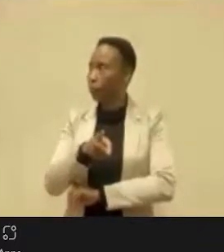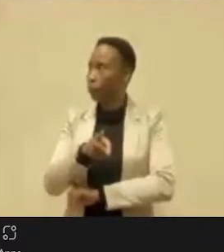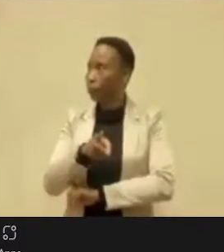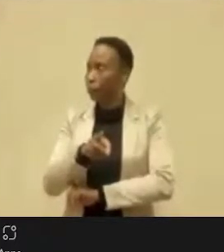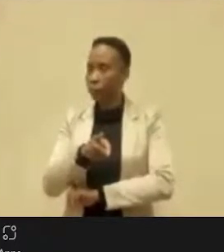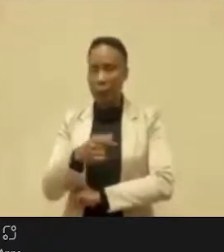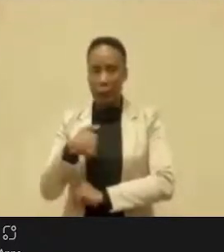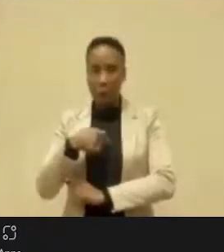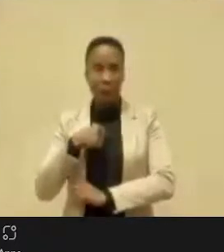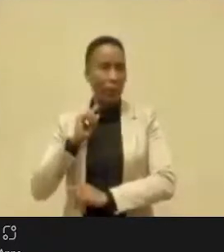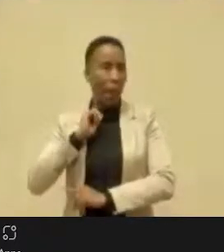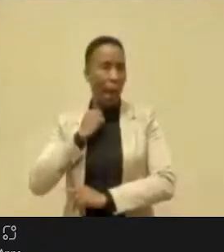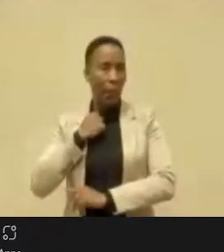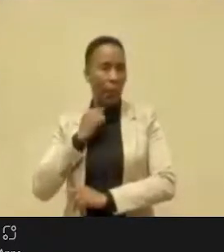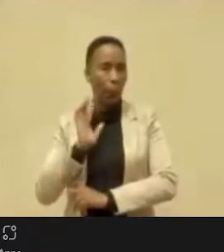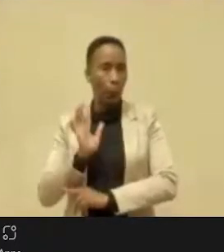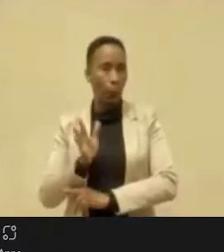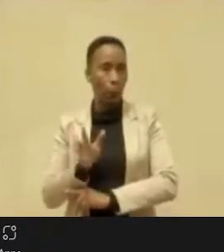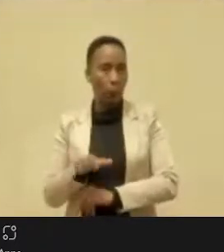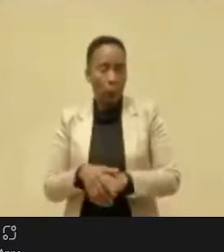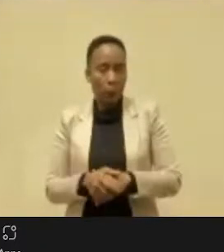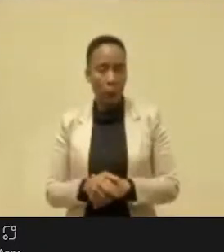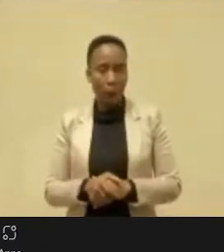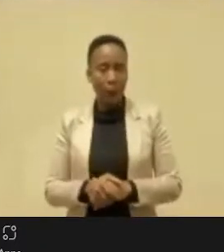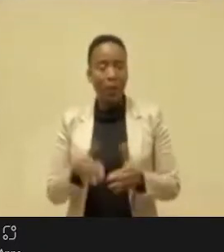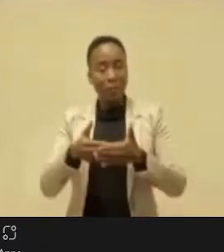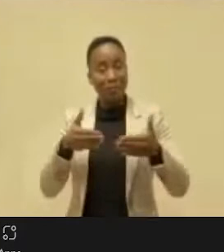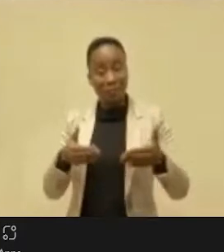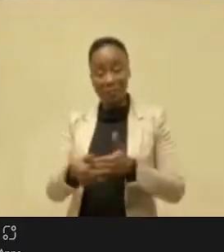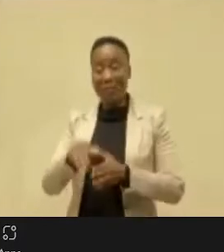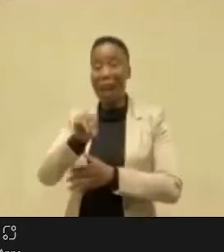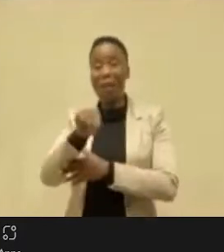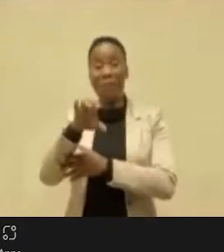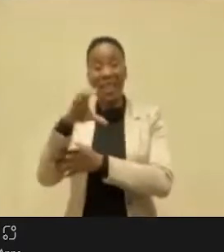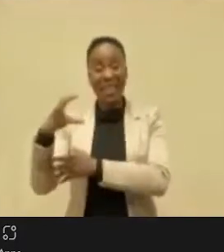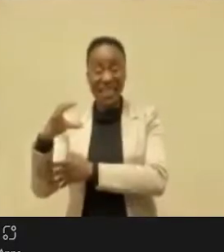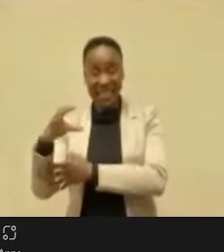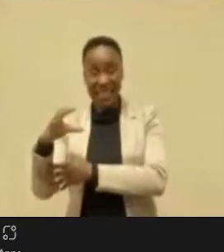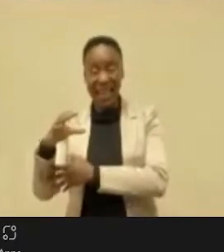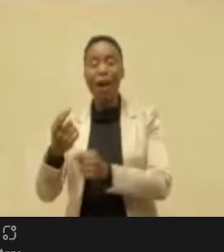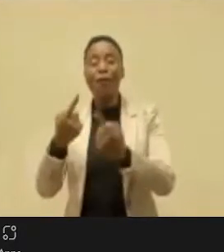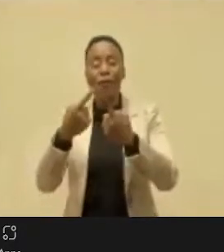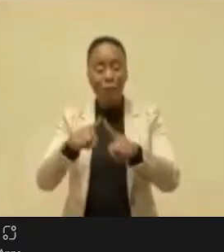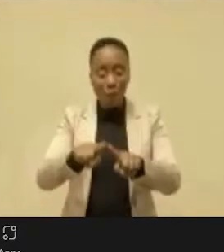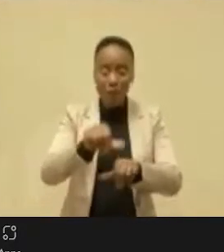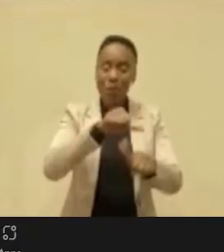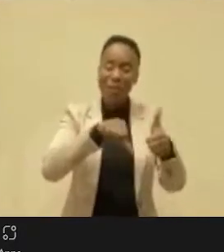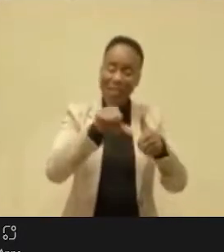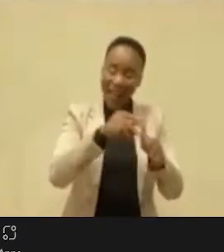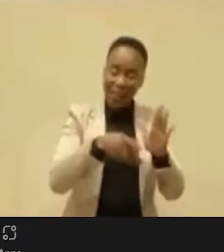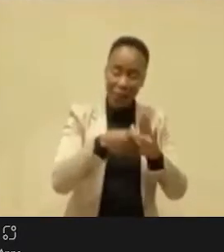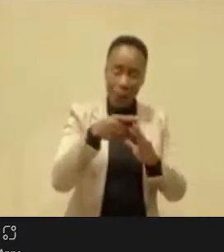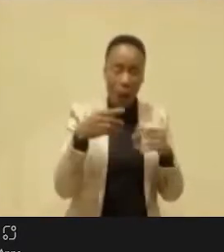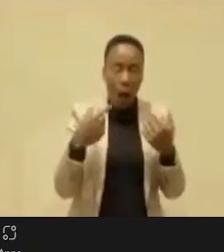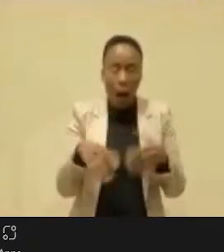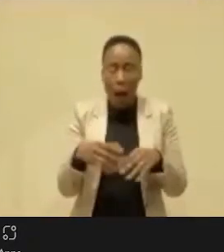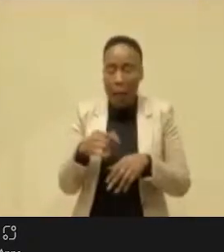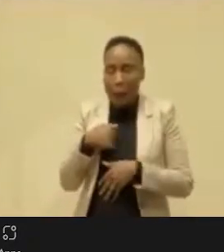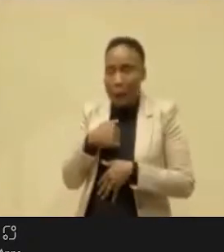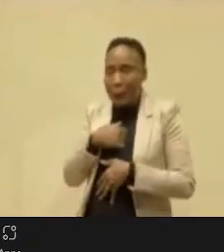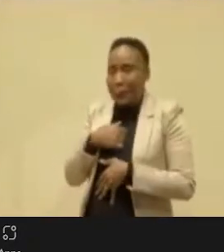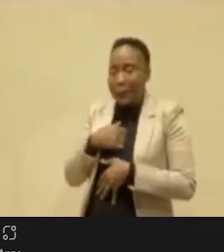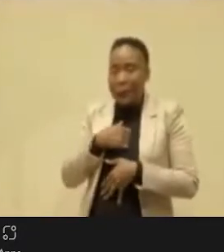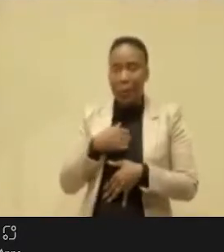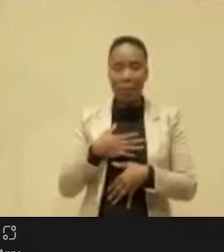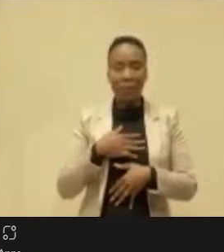what am i lying a former former foreign for social development who just out of here and